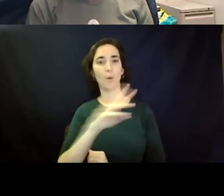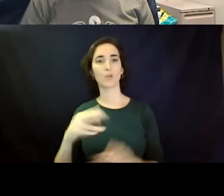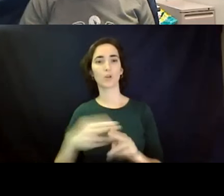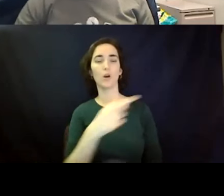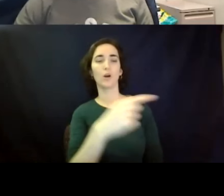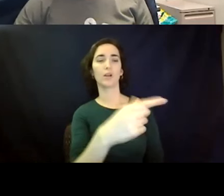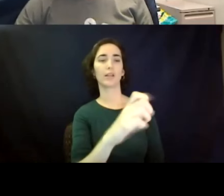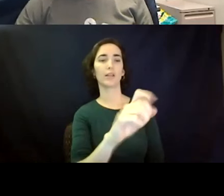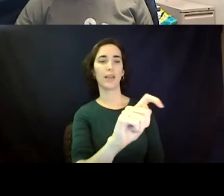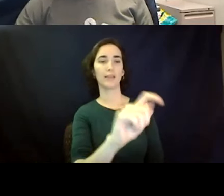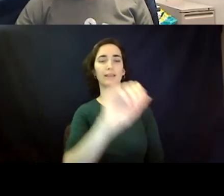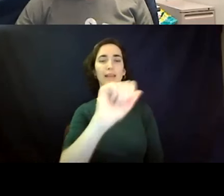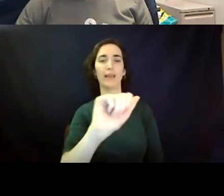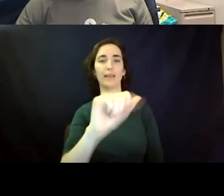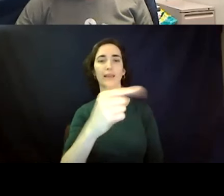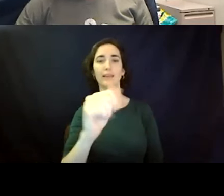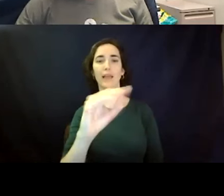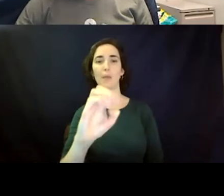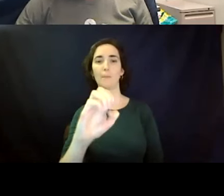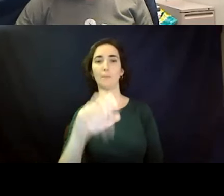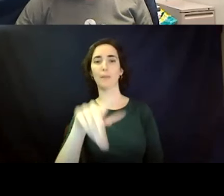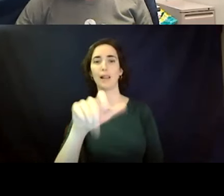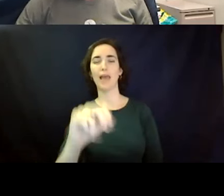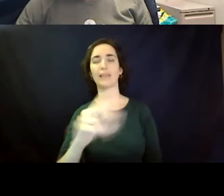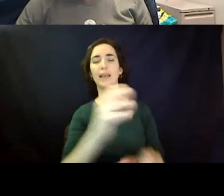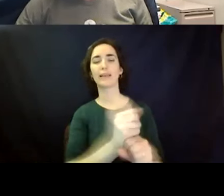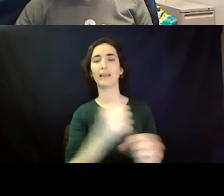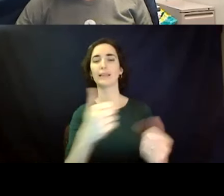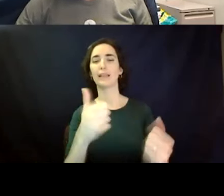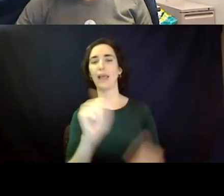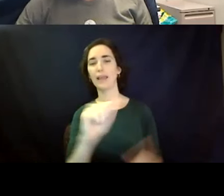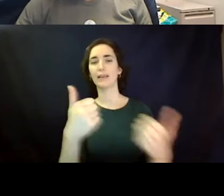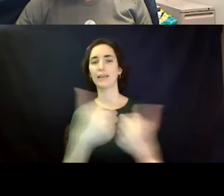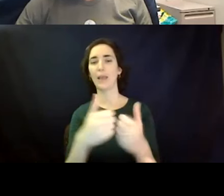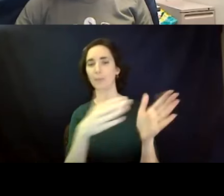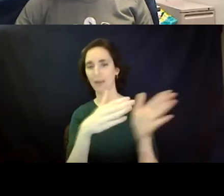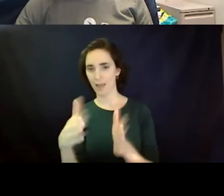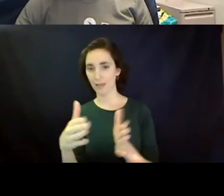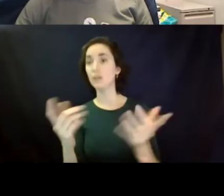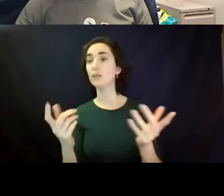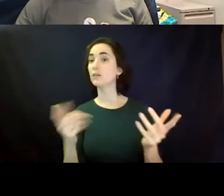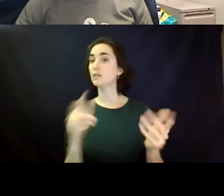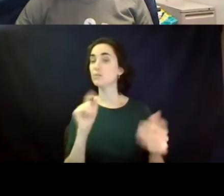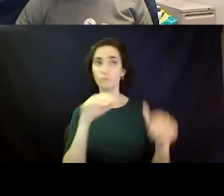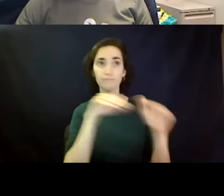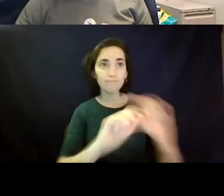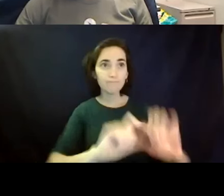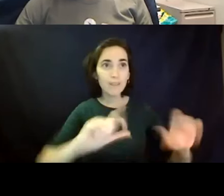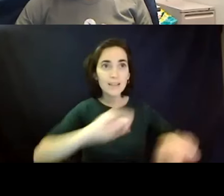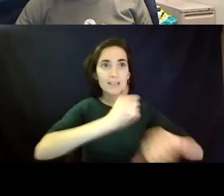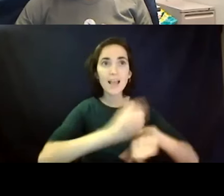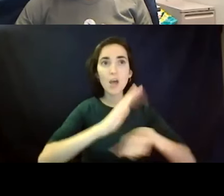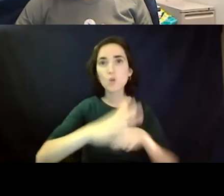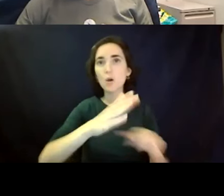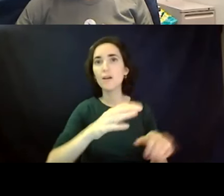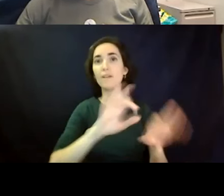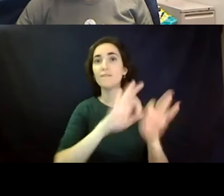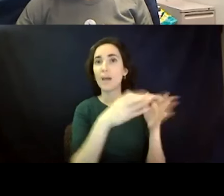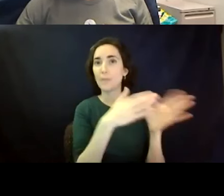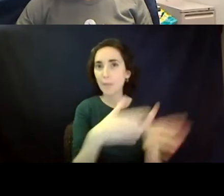Plan. This is where you can go in and you can help build your own family plan. It can help you build a business plan,